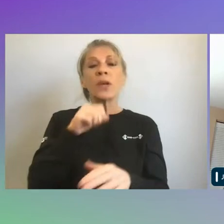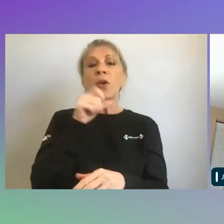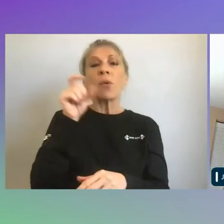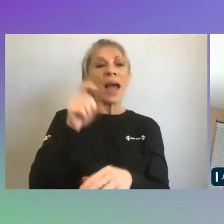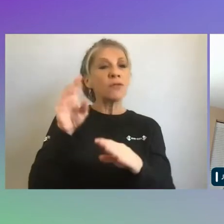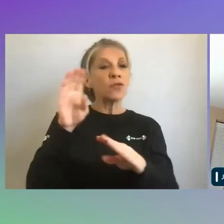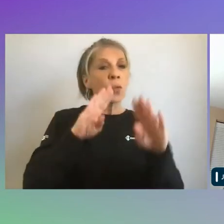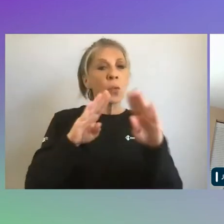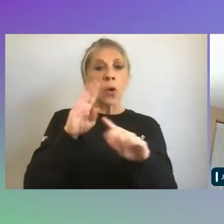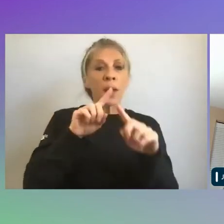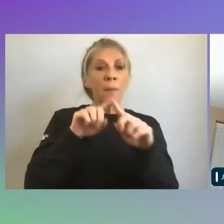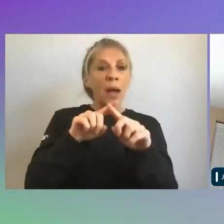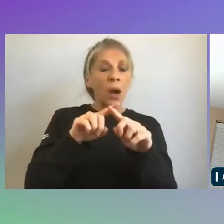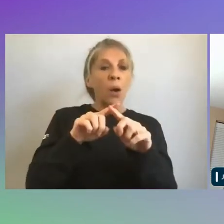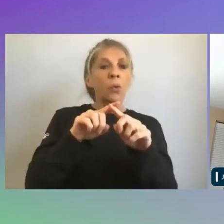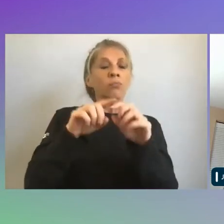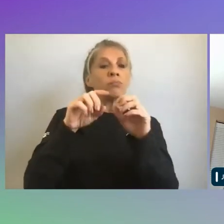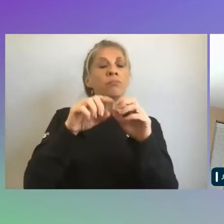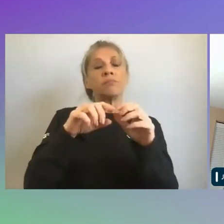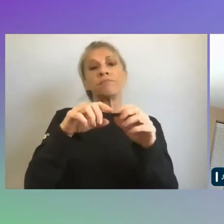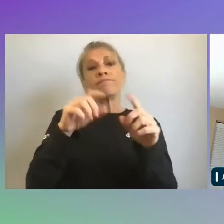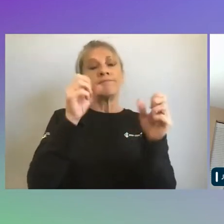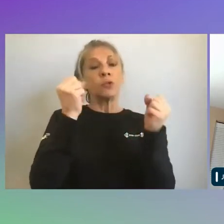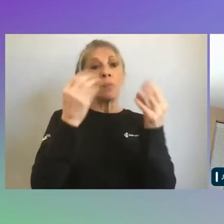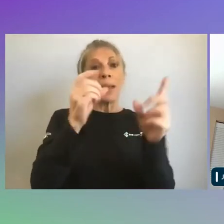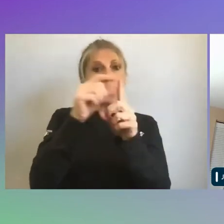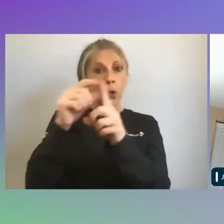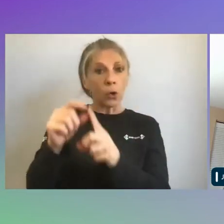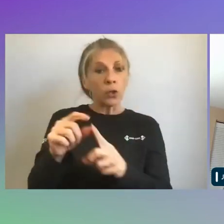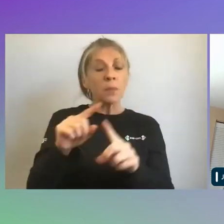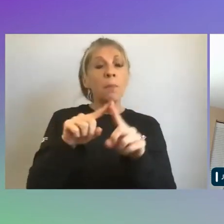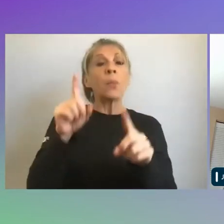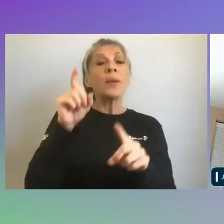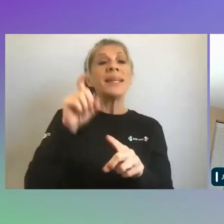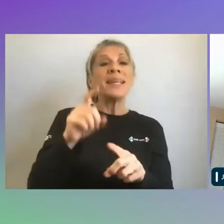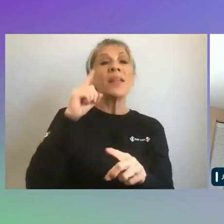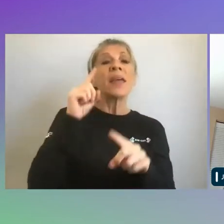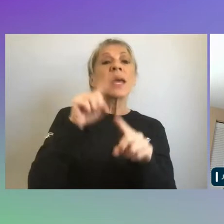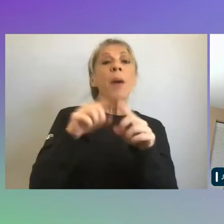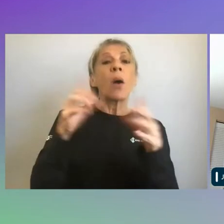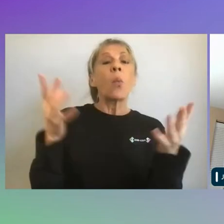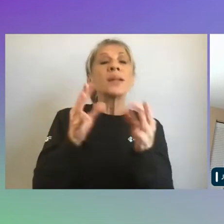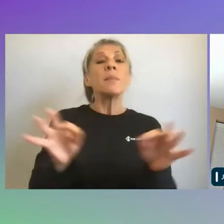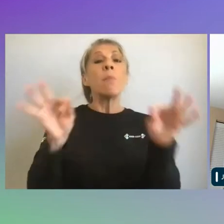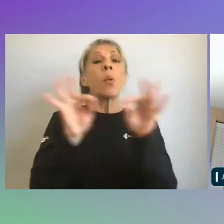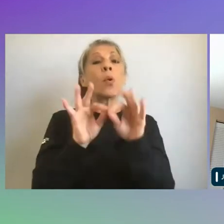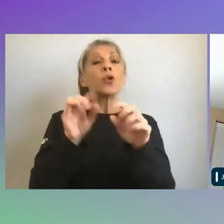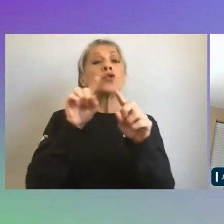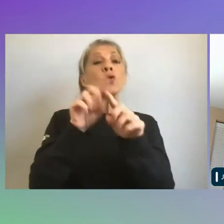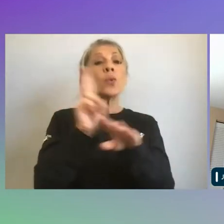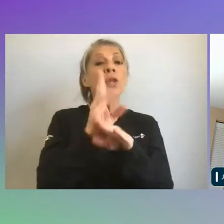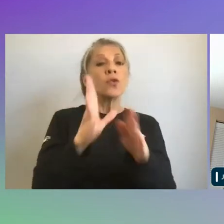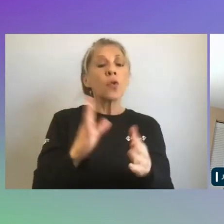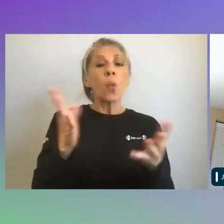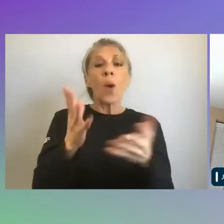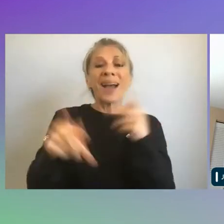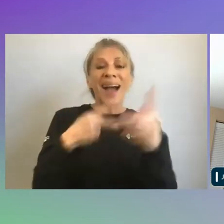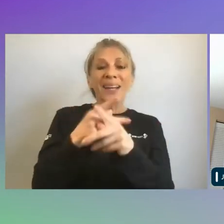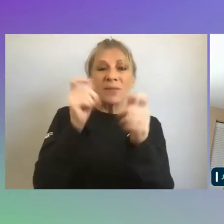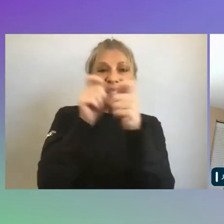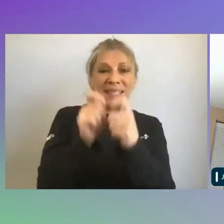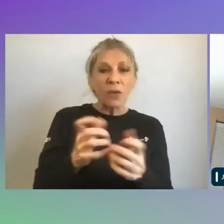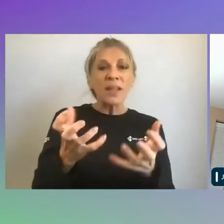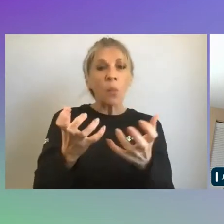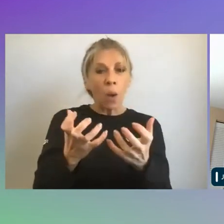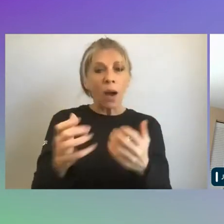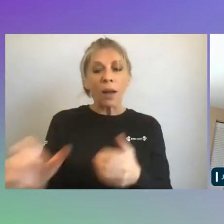verbose. But we really should think about what's important to the user, what matters to them, what kind of details do they want to know.